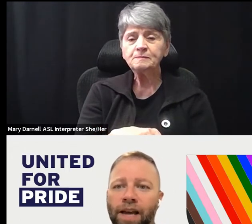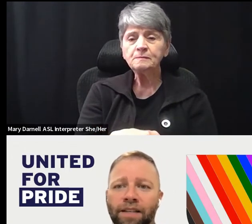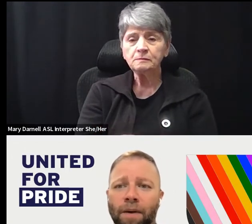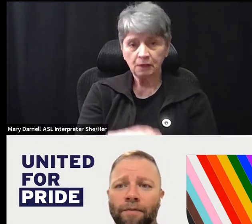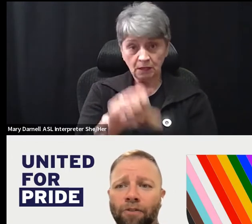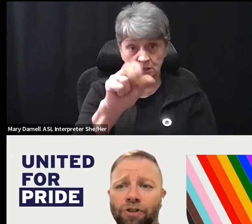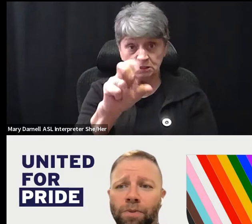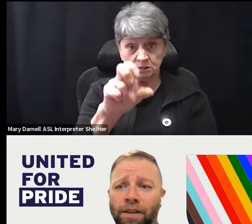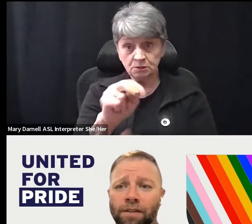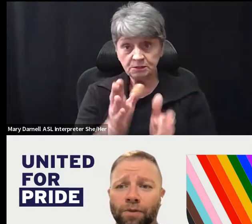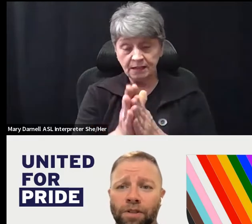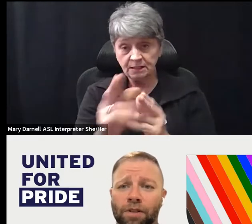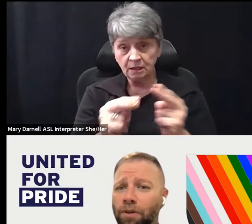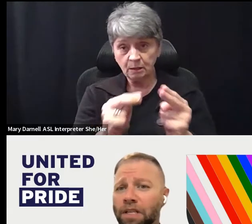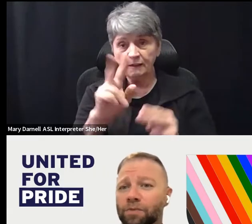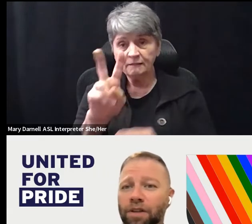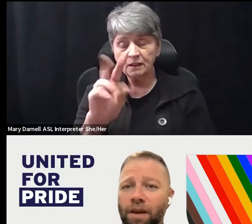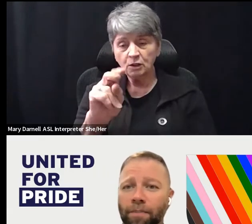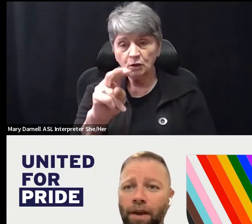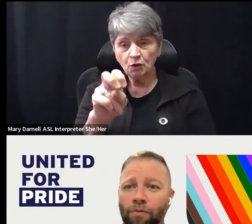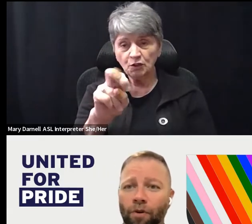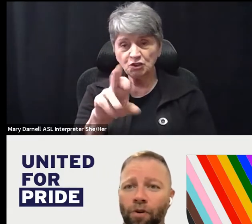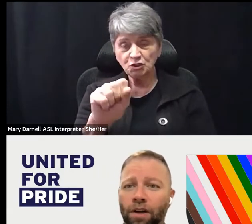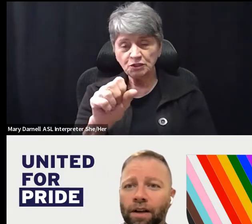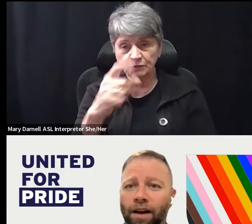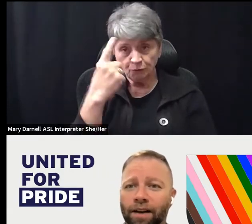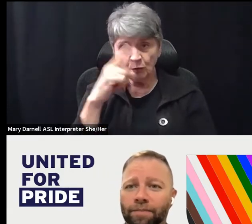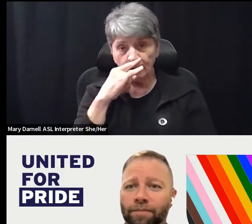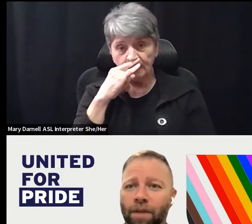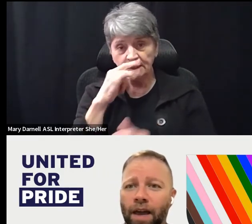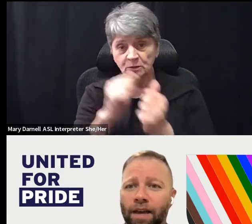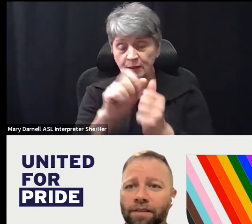Susan was asking about vouchers with kids for disabilities. Wouldn't that be helpful?